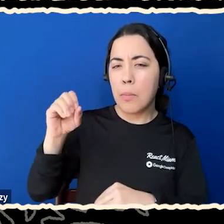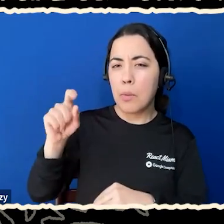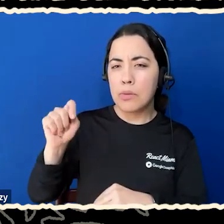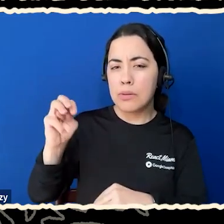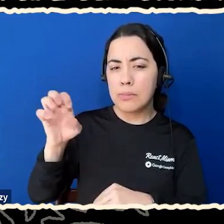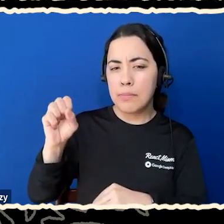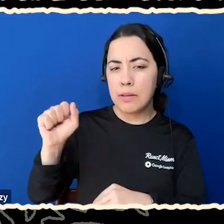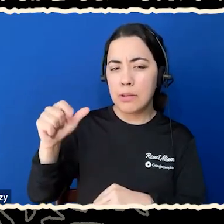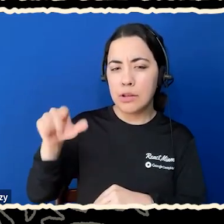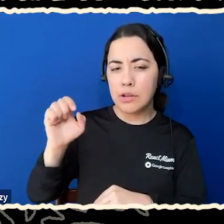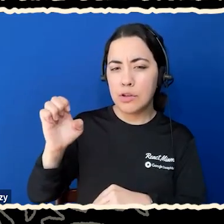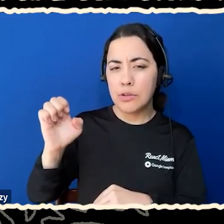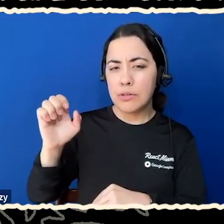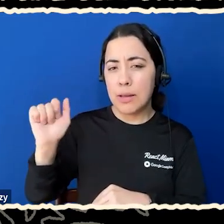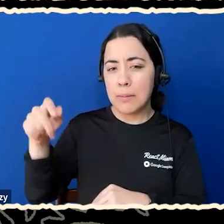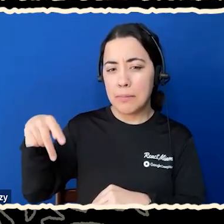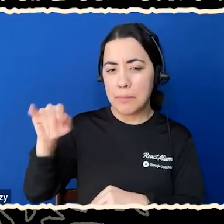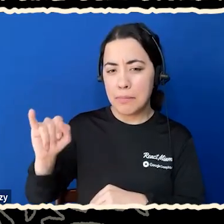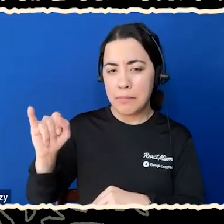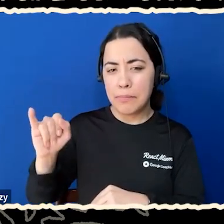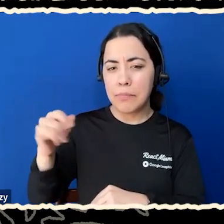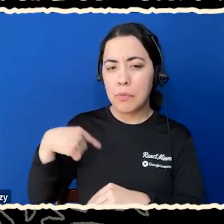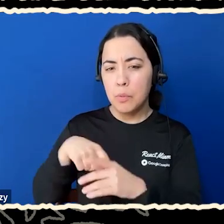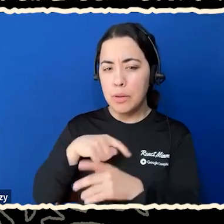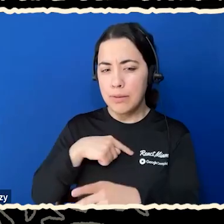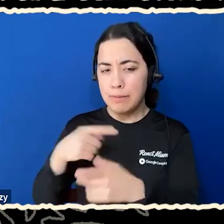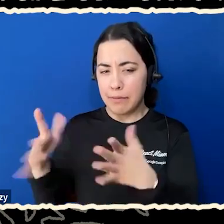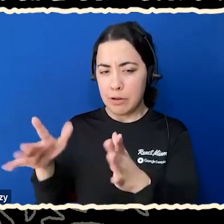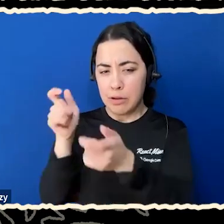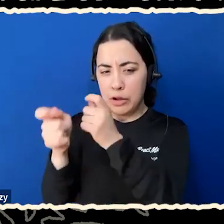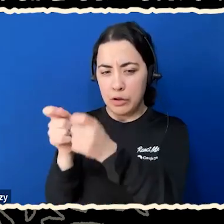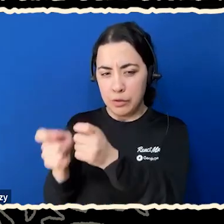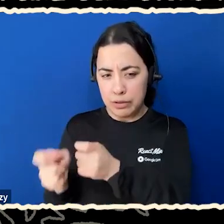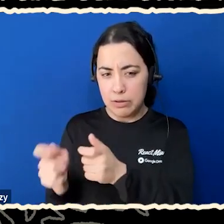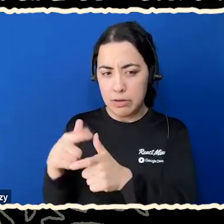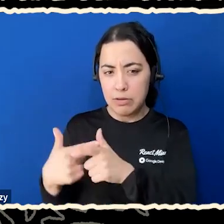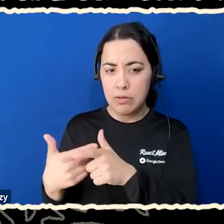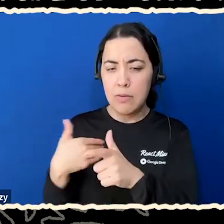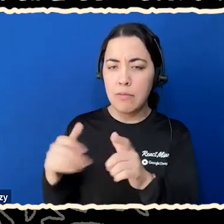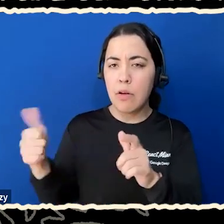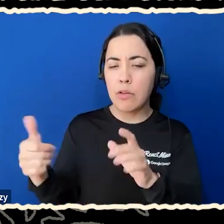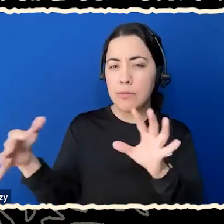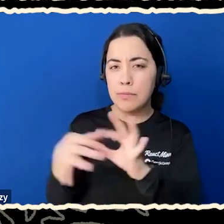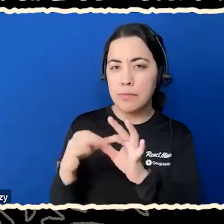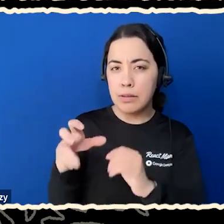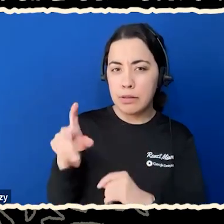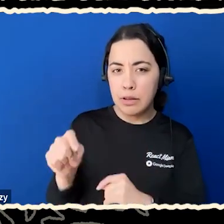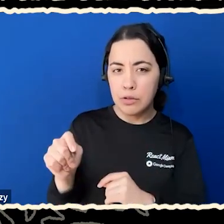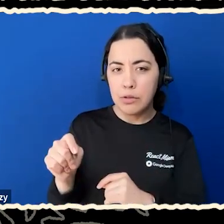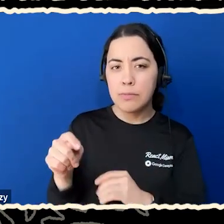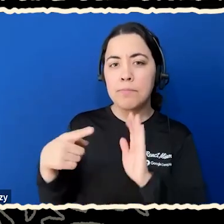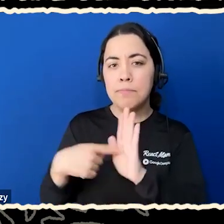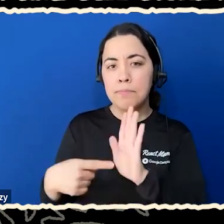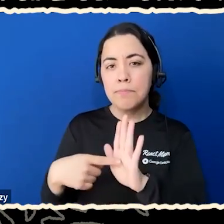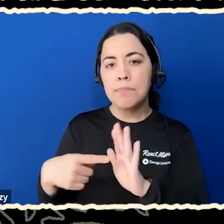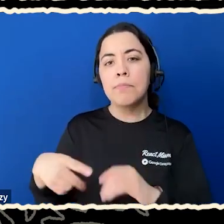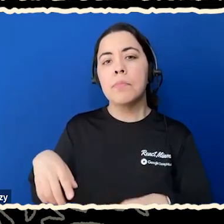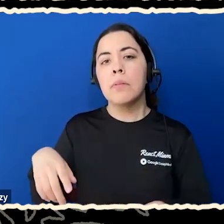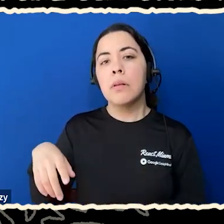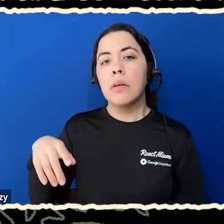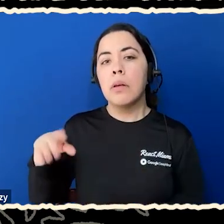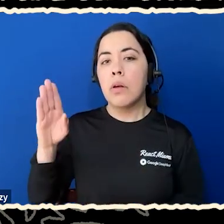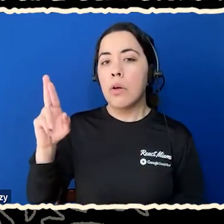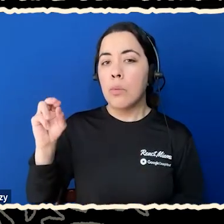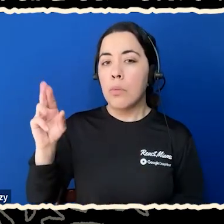modular extensions to this that address the other challenges. For instance, there is @callstack/brownie that